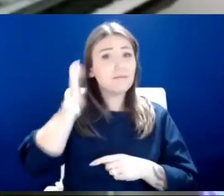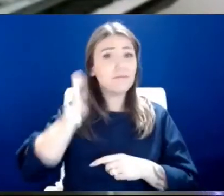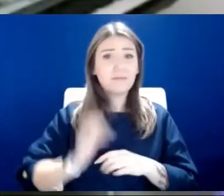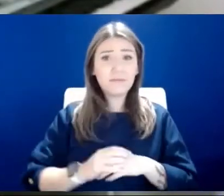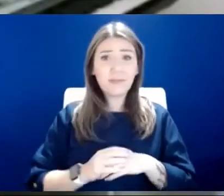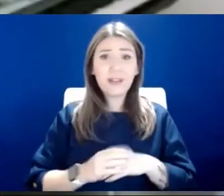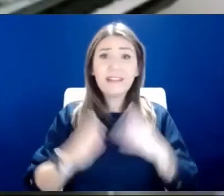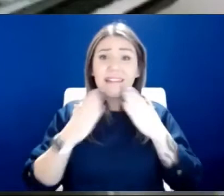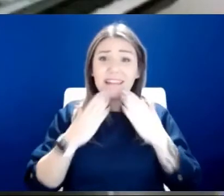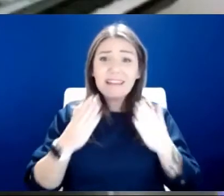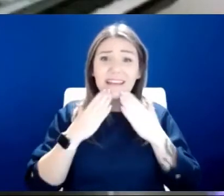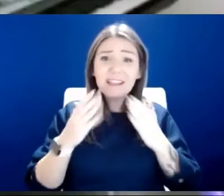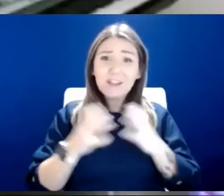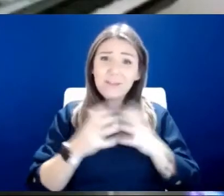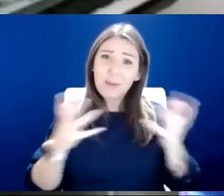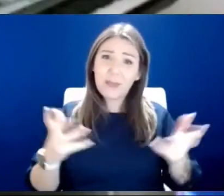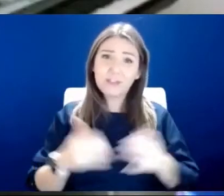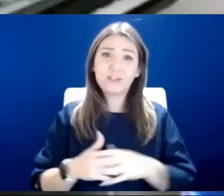you very, very much